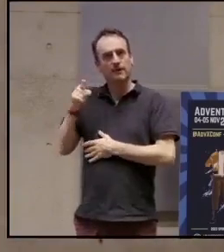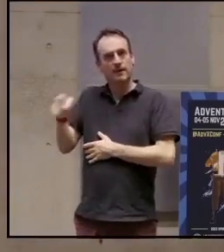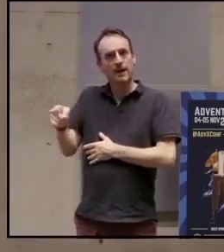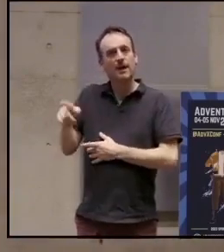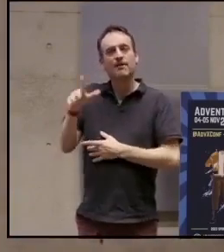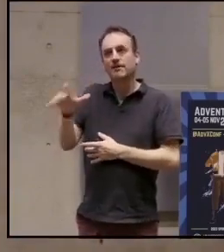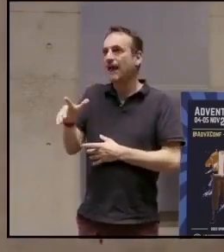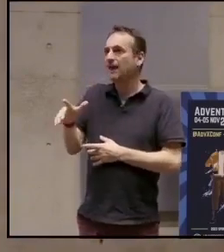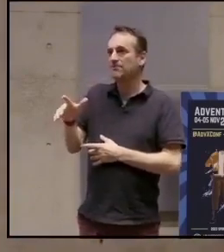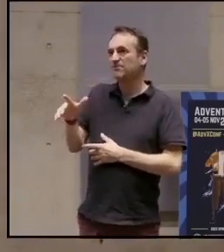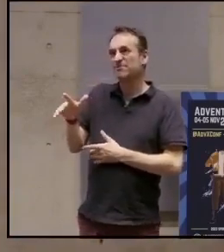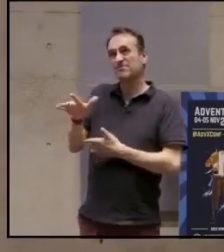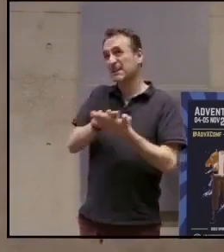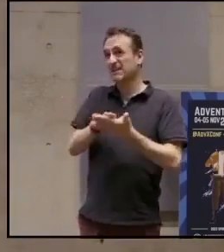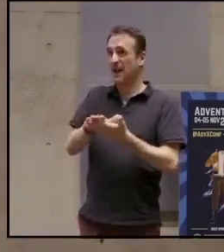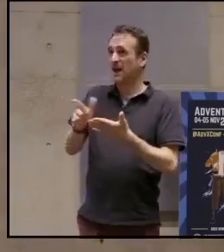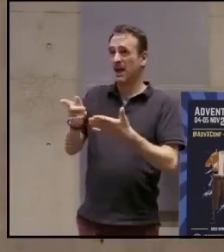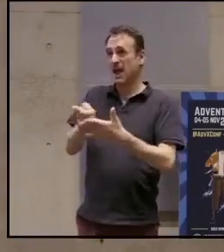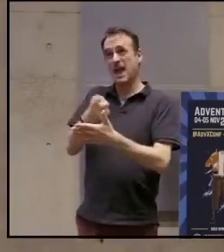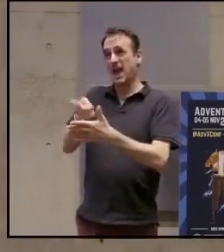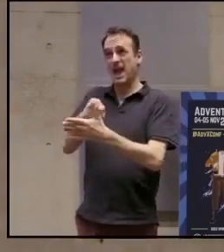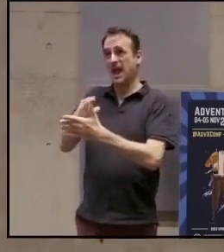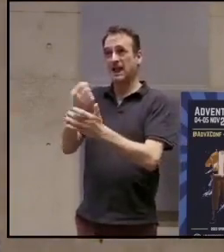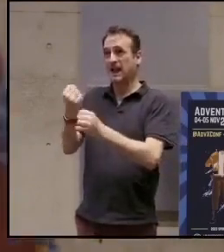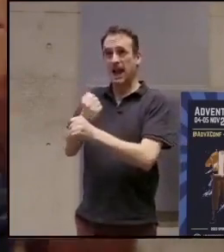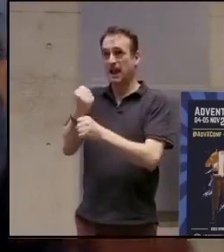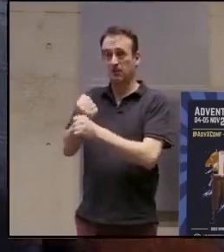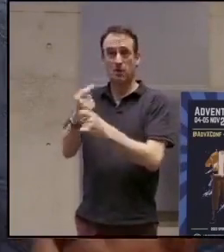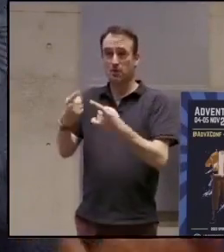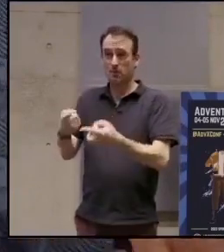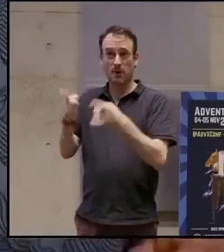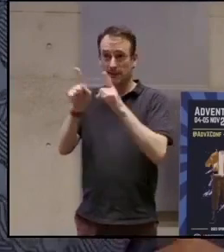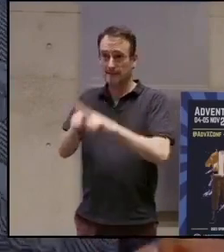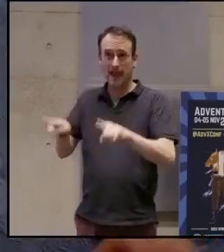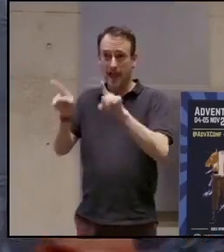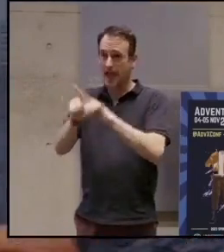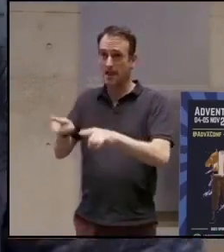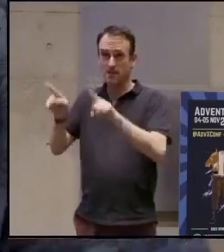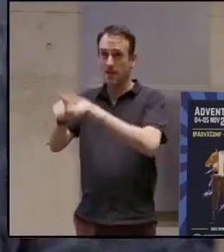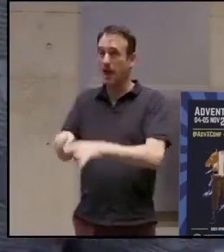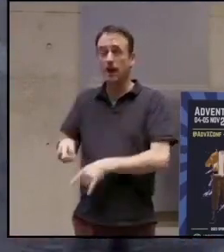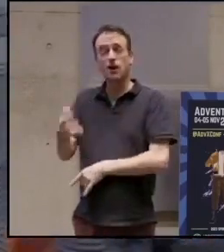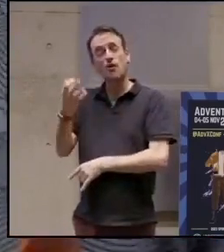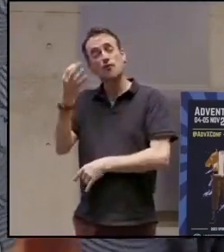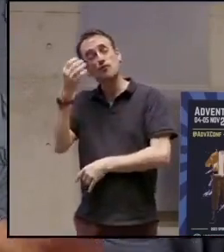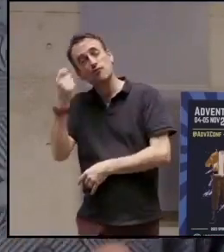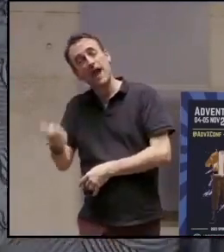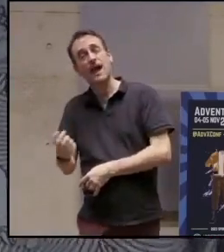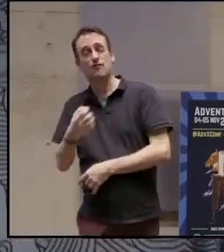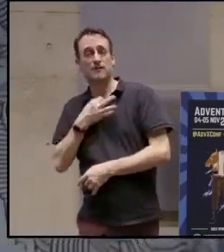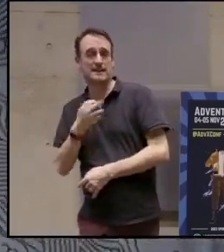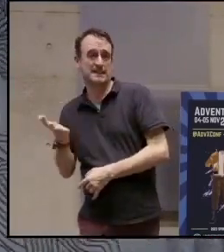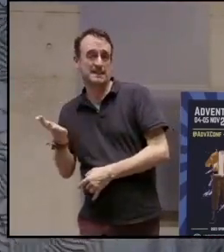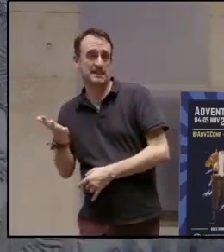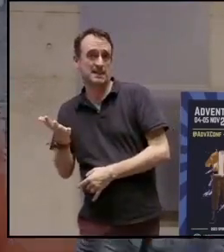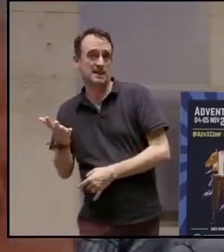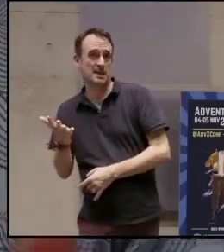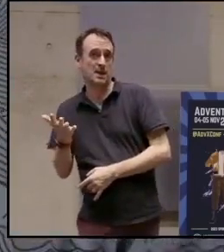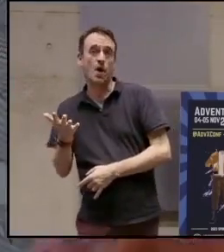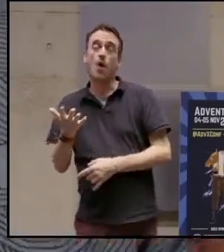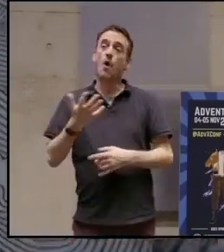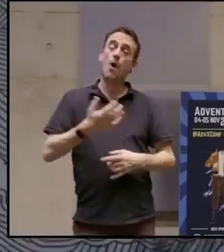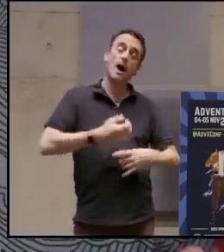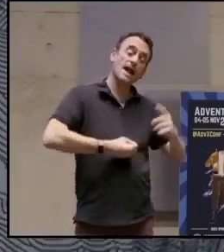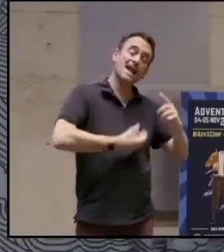AAA games that are all big shooters that are taking relatively rare risks, Or, frankly, also in the indie world, where we